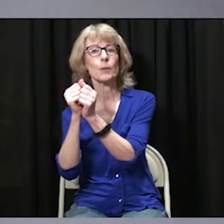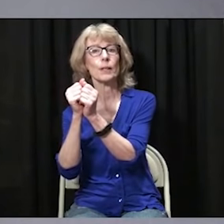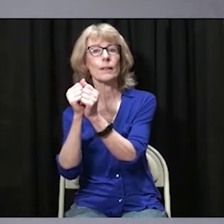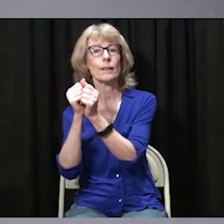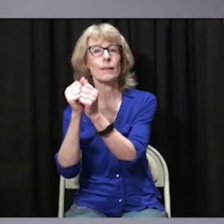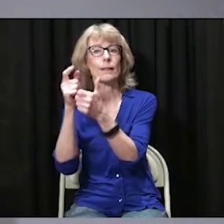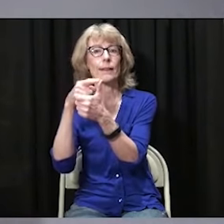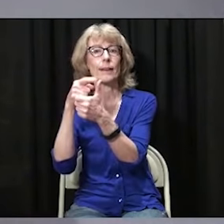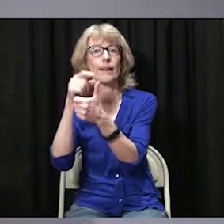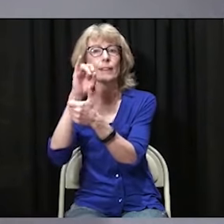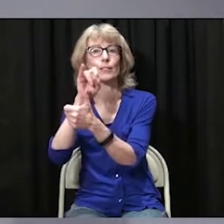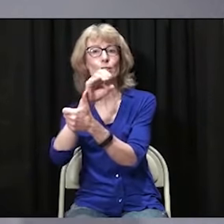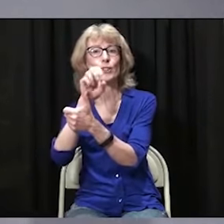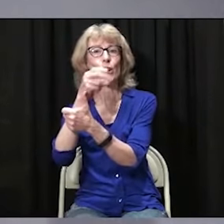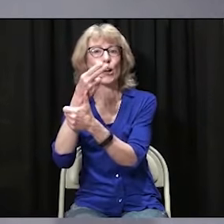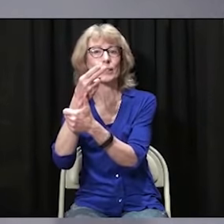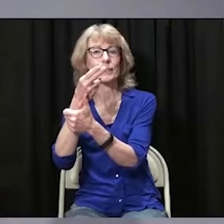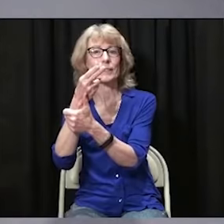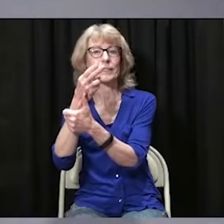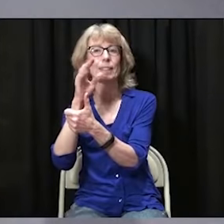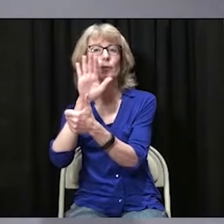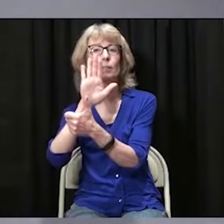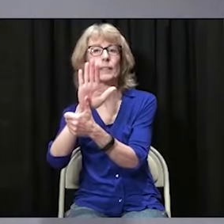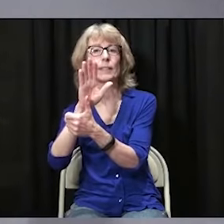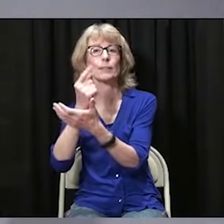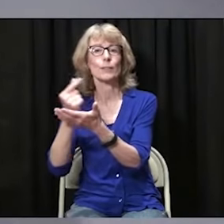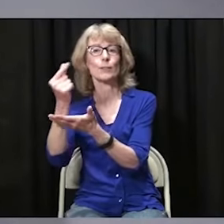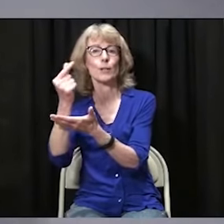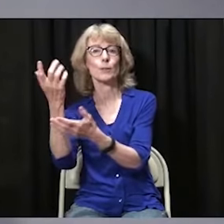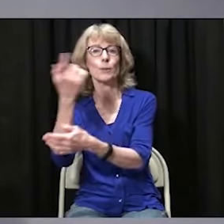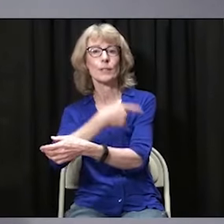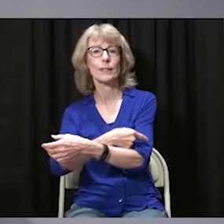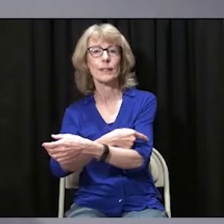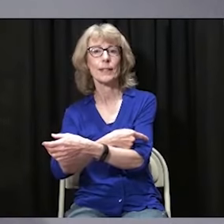somebody else, it's our job as the body